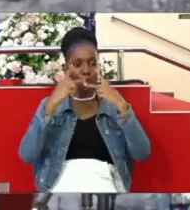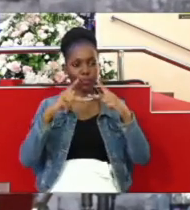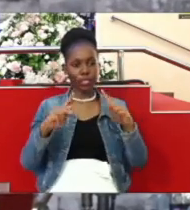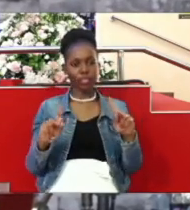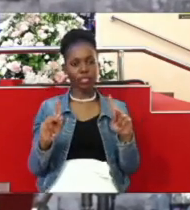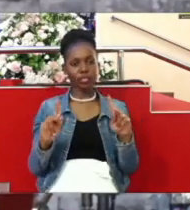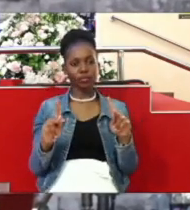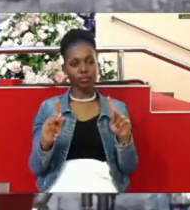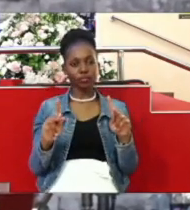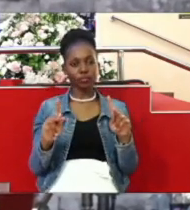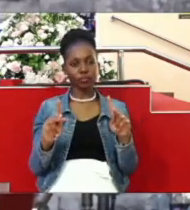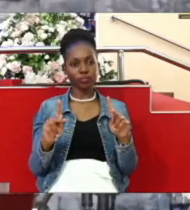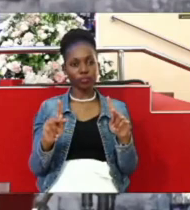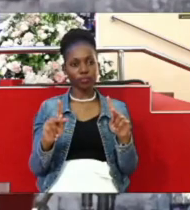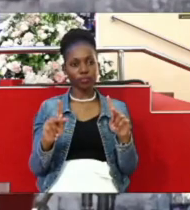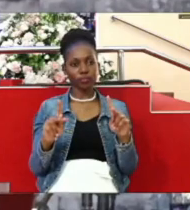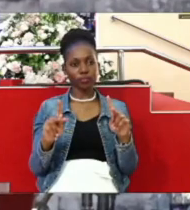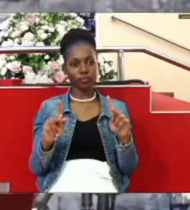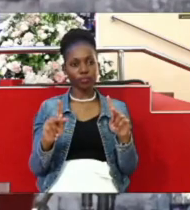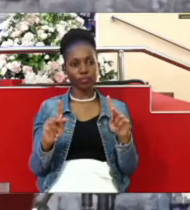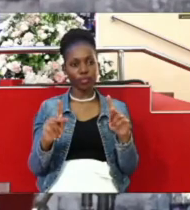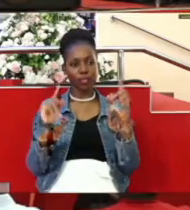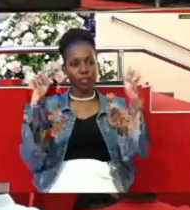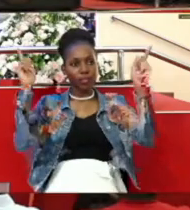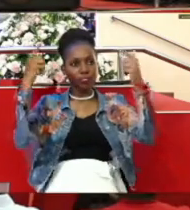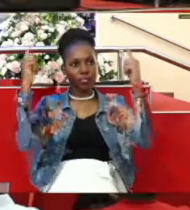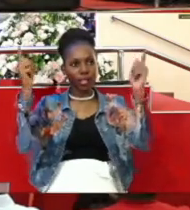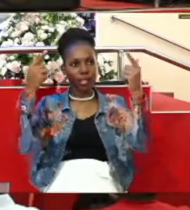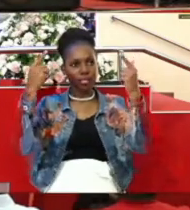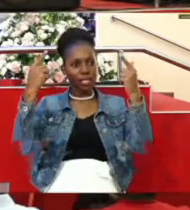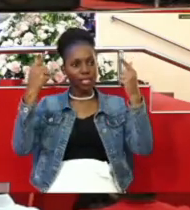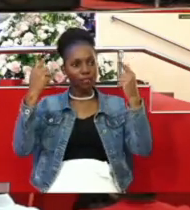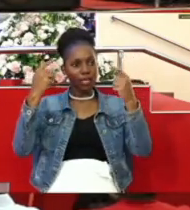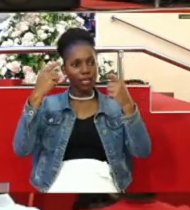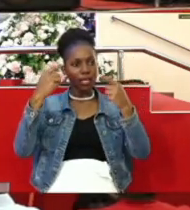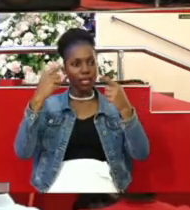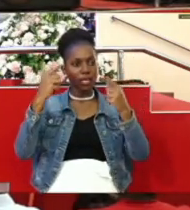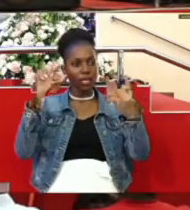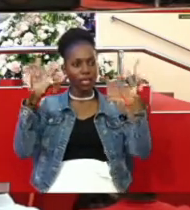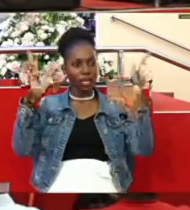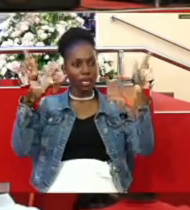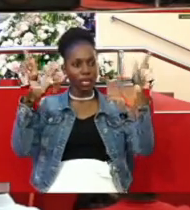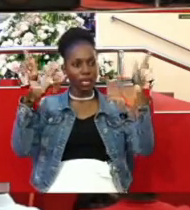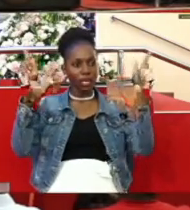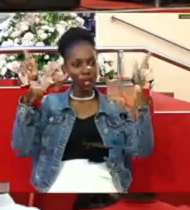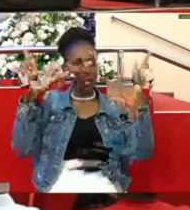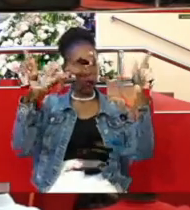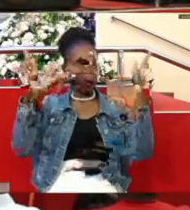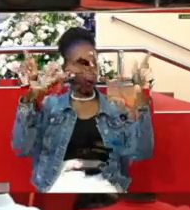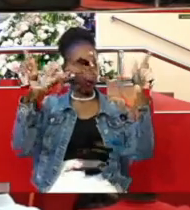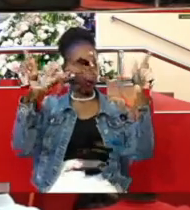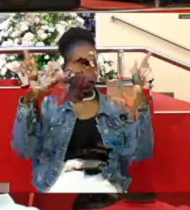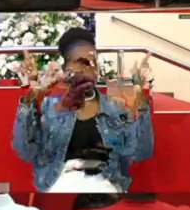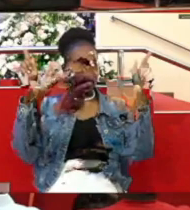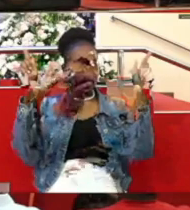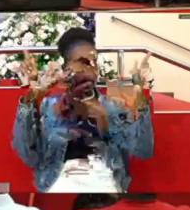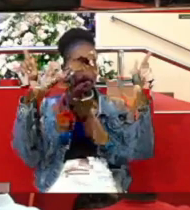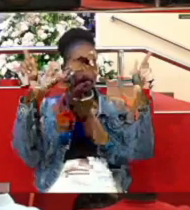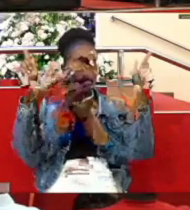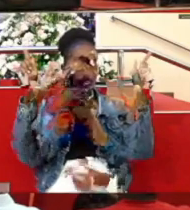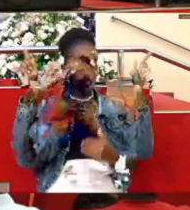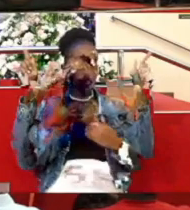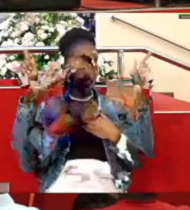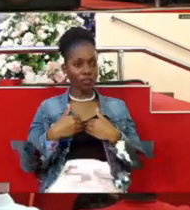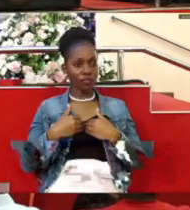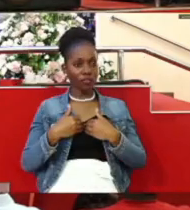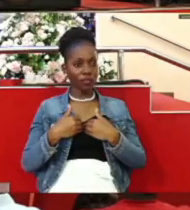na amani, the husband came and they told him that we have found water at Sheba. Wachungaji wake wakakuja wakamwambia